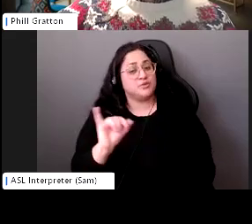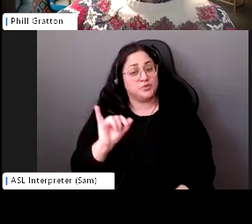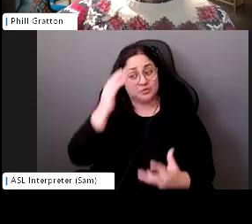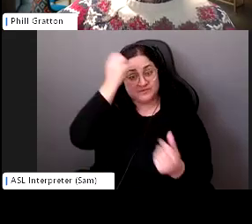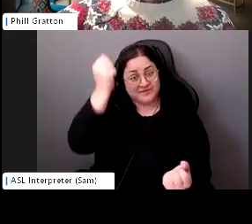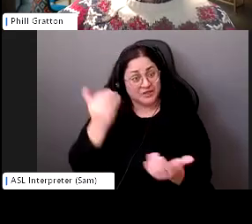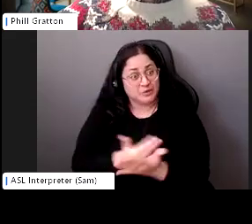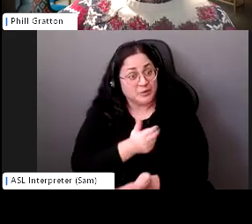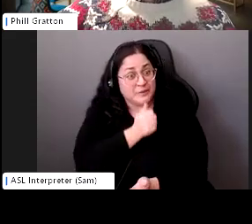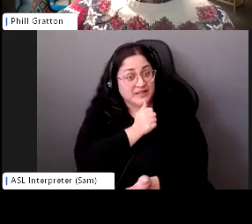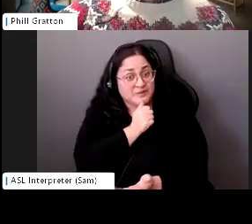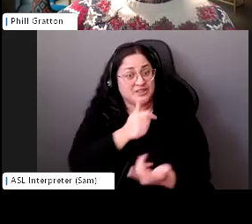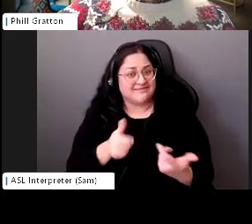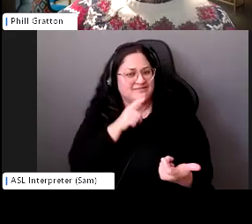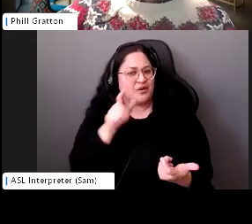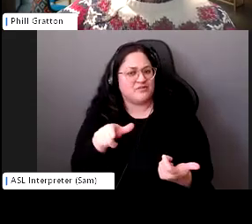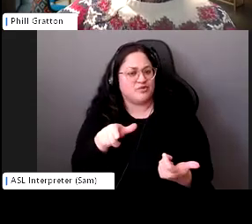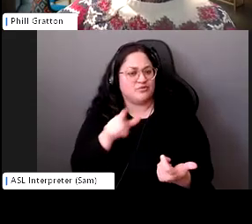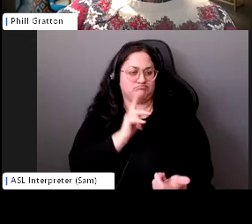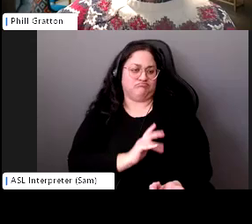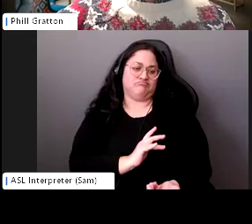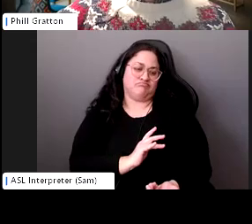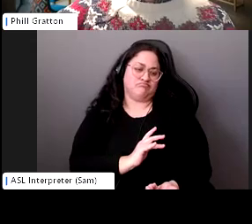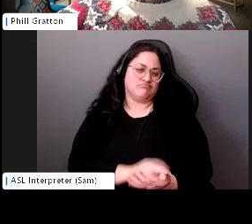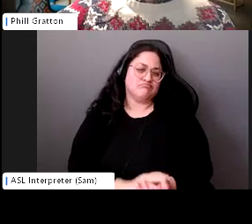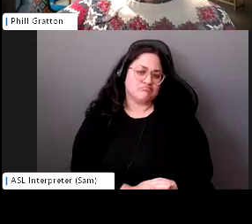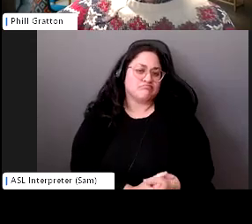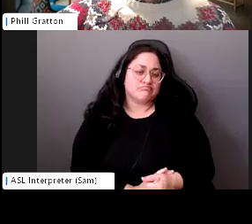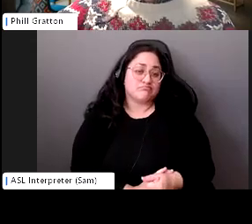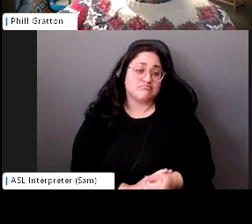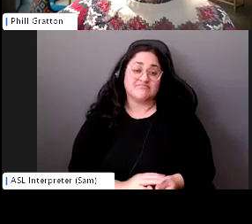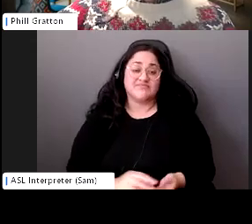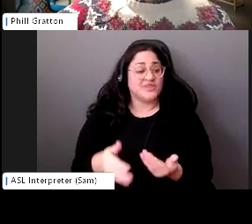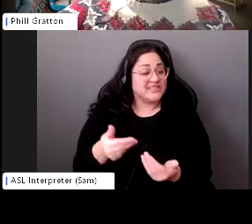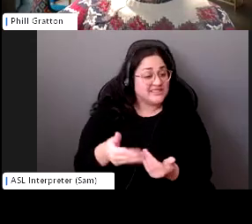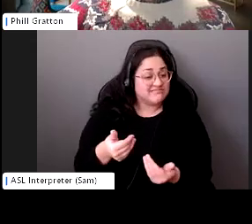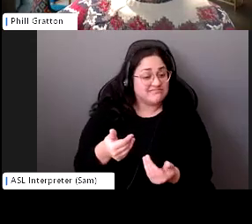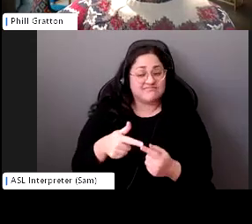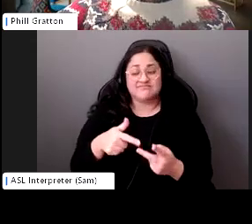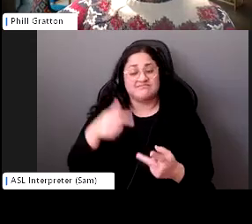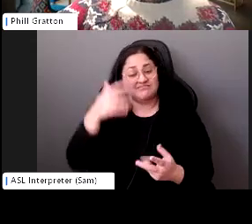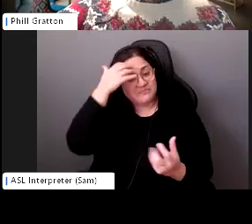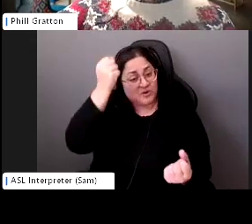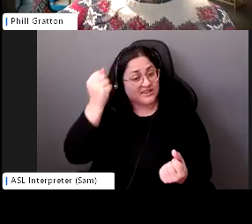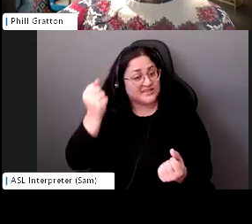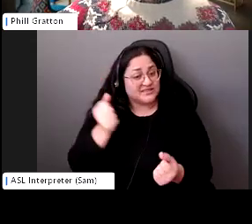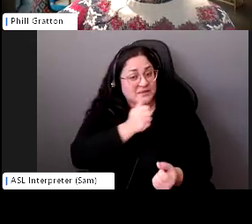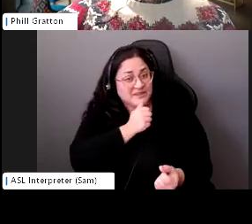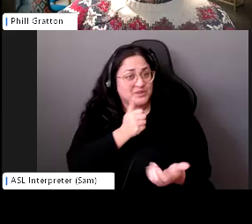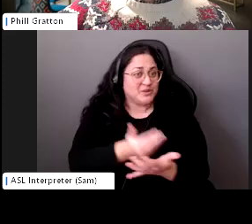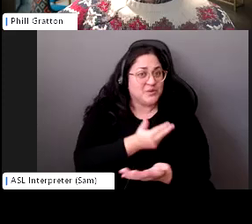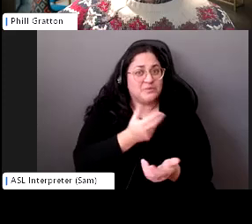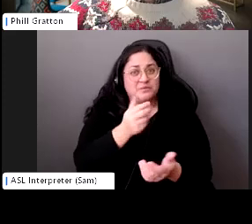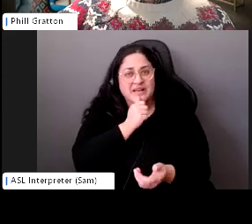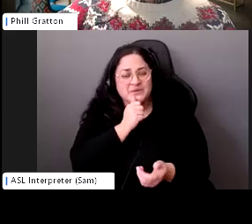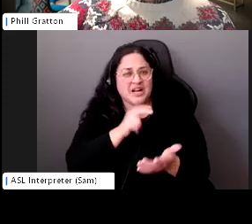So it's very convenient for you. You don't have to worry about another account. And you also don't have to worry that now